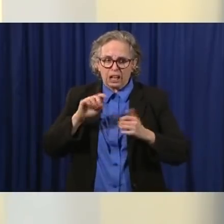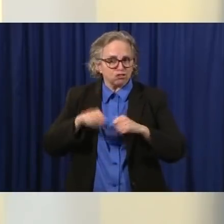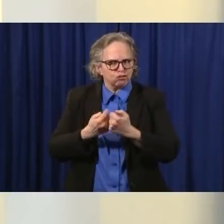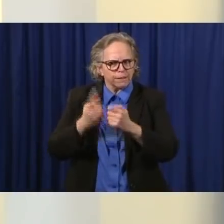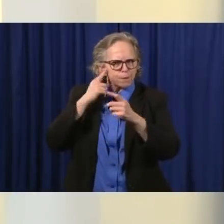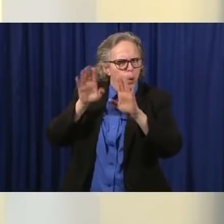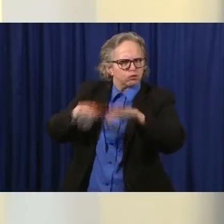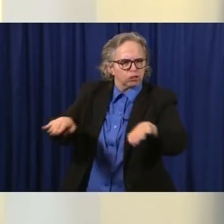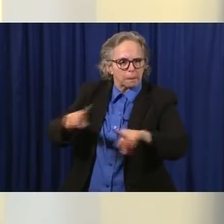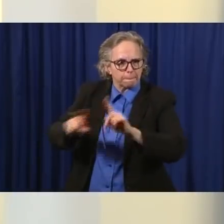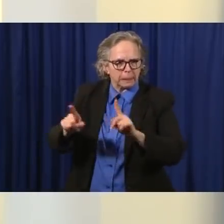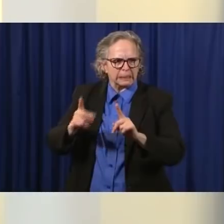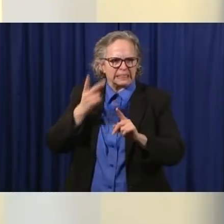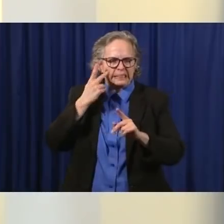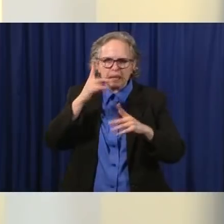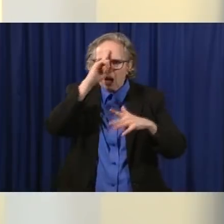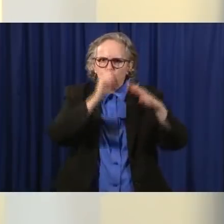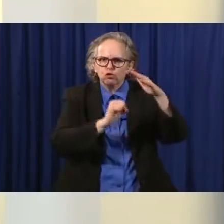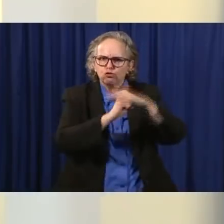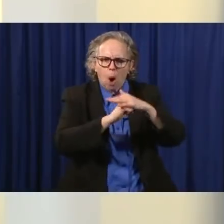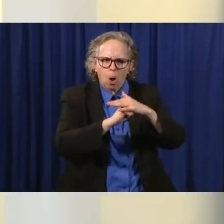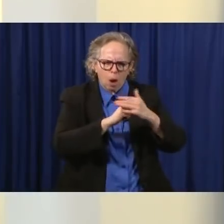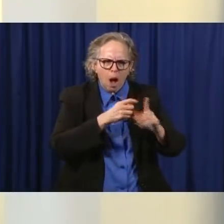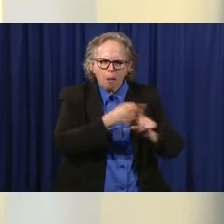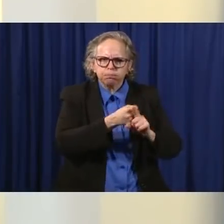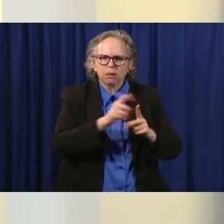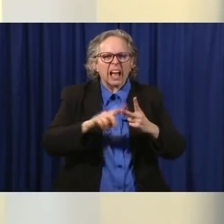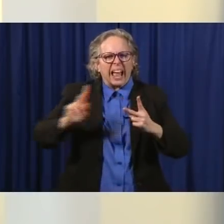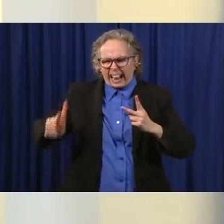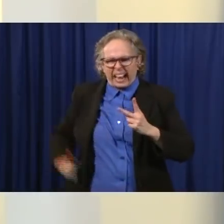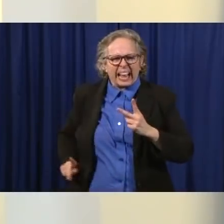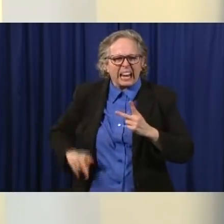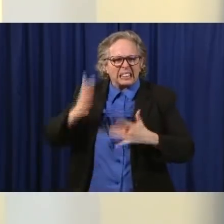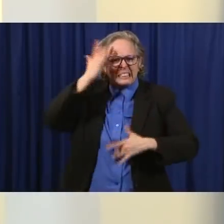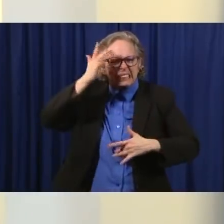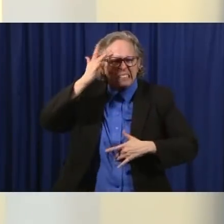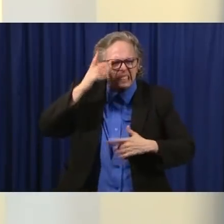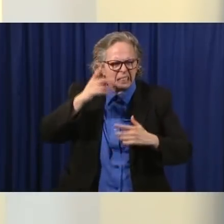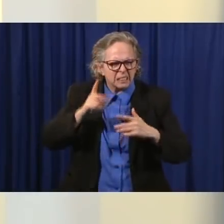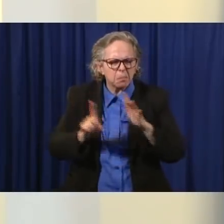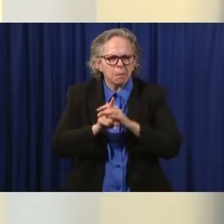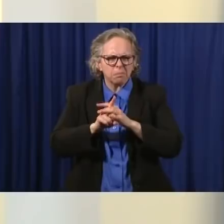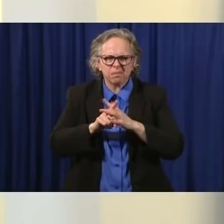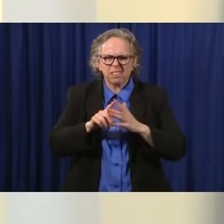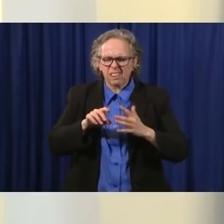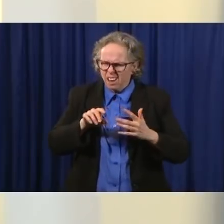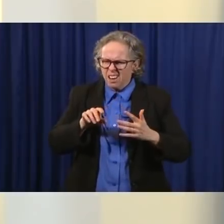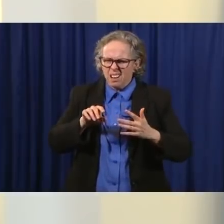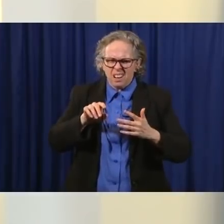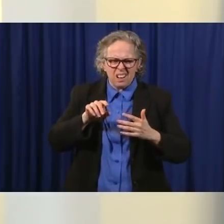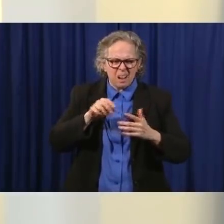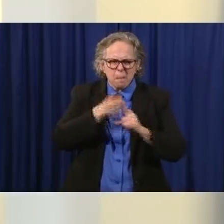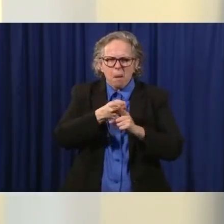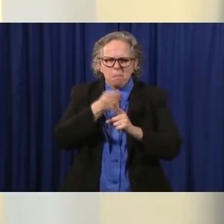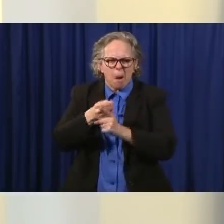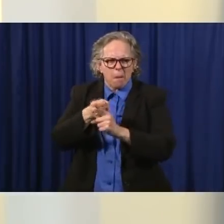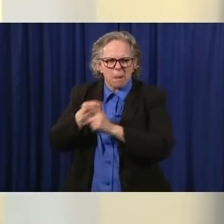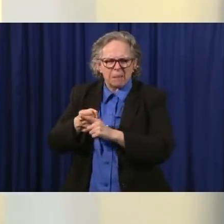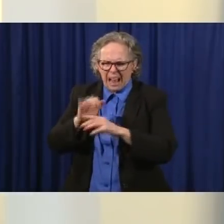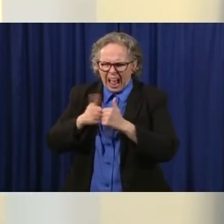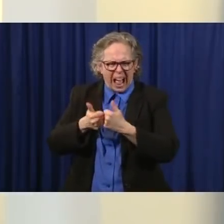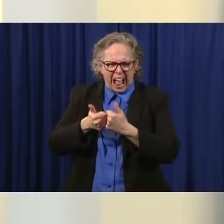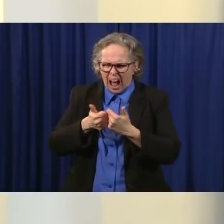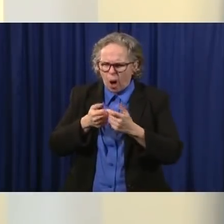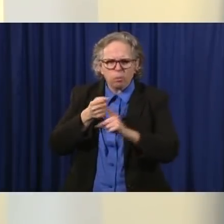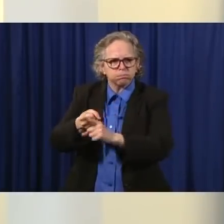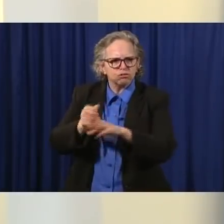disease. But we're trying to learn more alongside all of us in the country about the impact on children. So this will be something we are keeping a